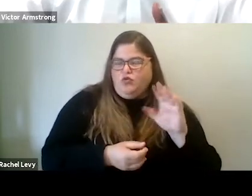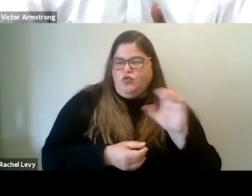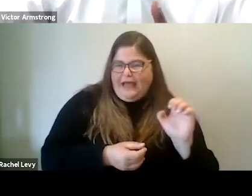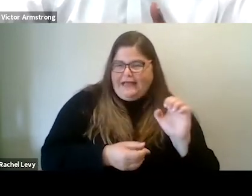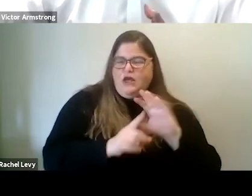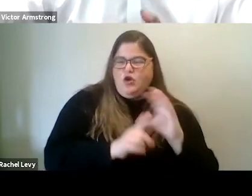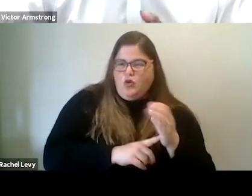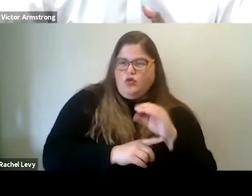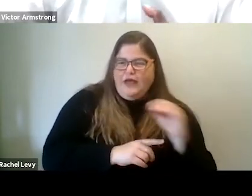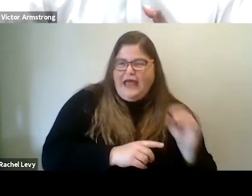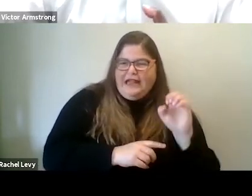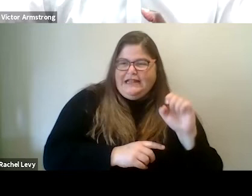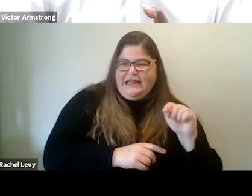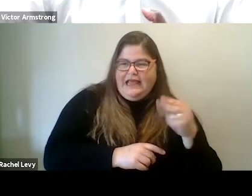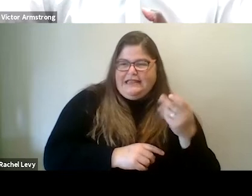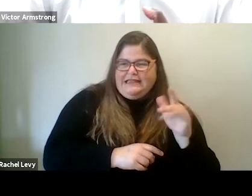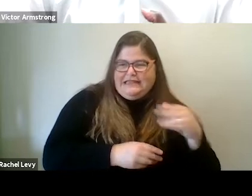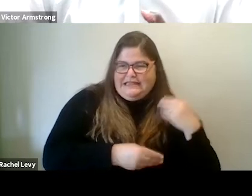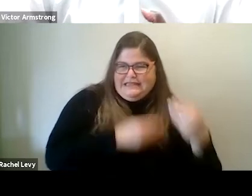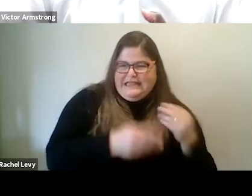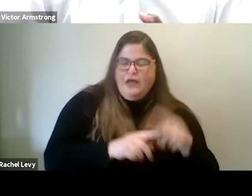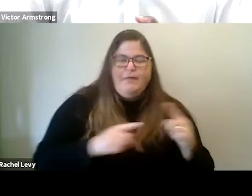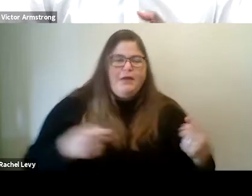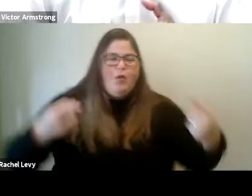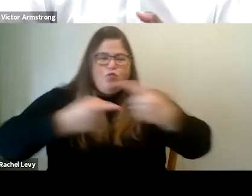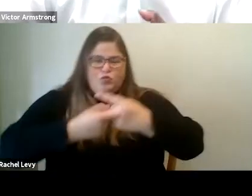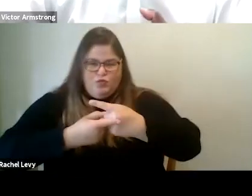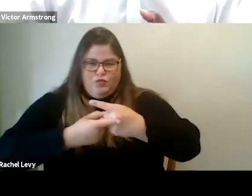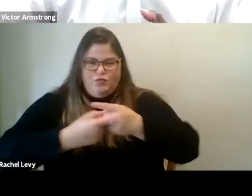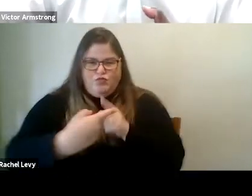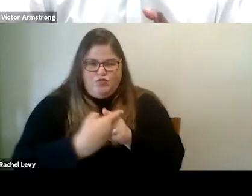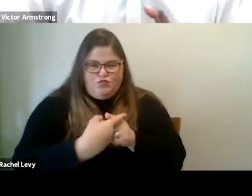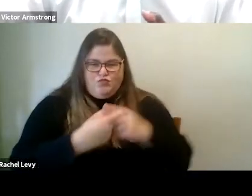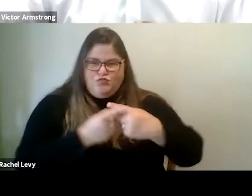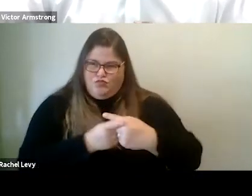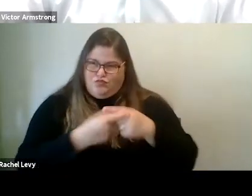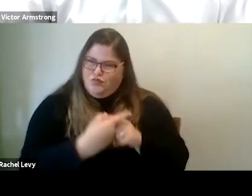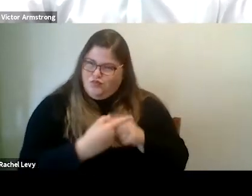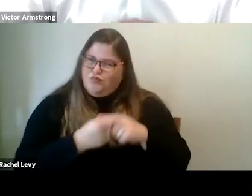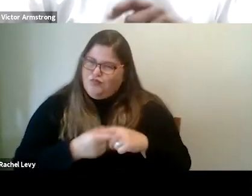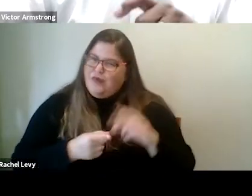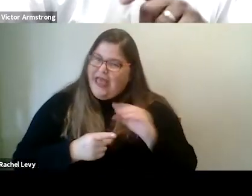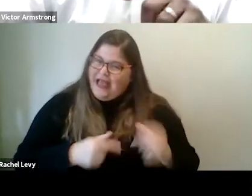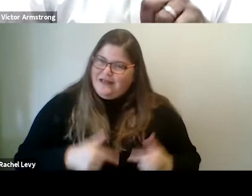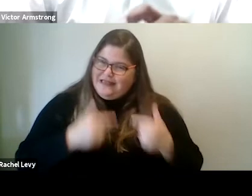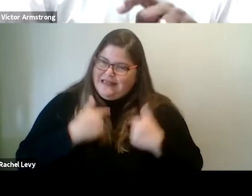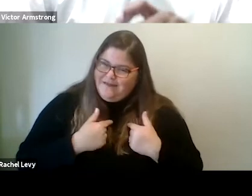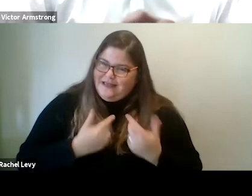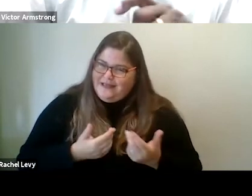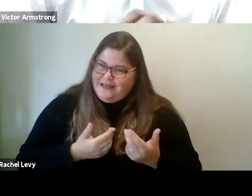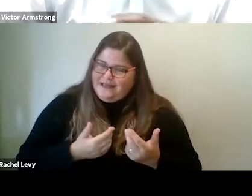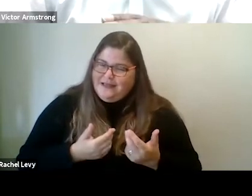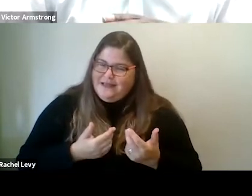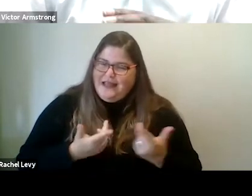The lens of equity is about the intersectionality of race, culture, and ethnicity, in addition to living with mental health challenges. It's about